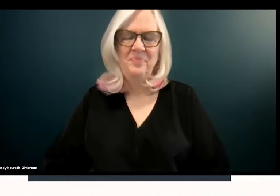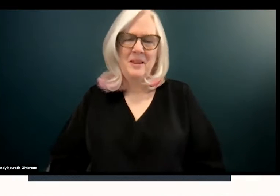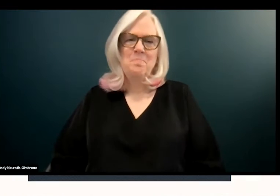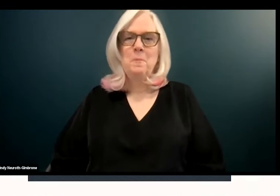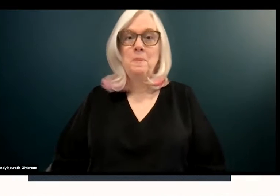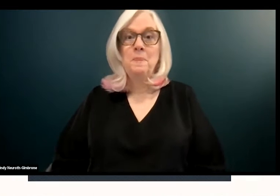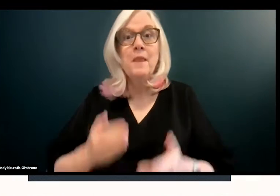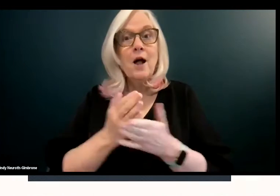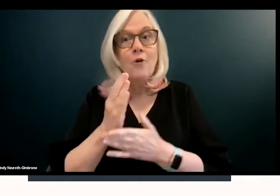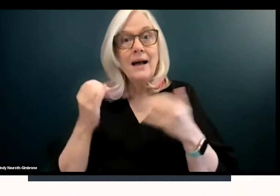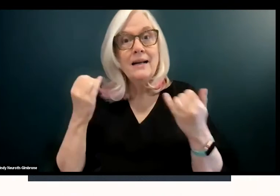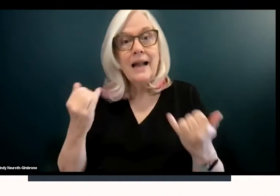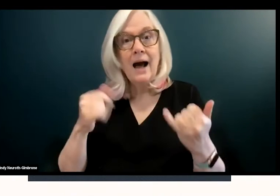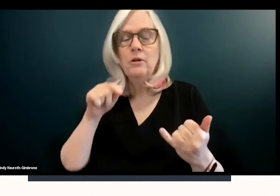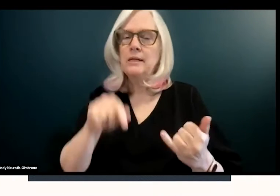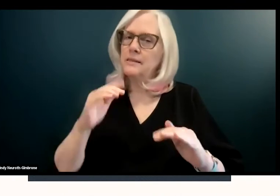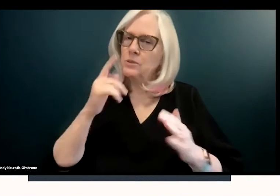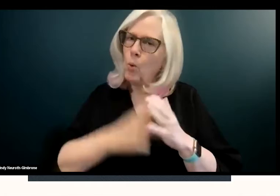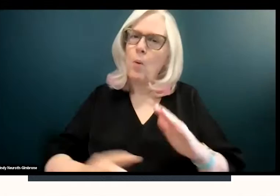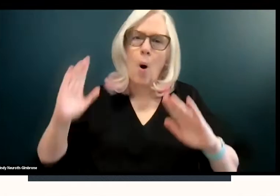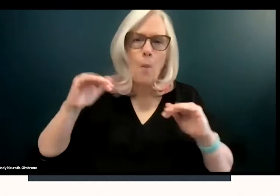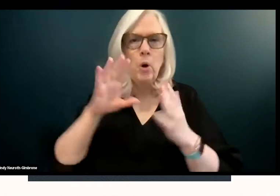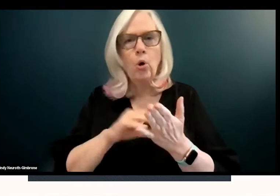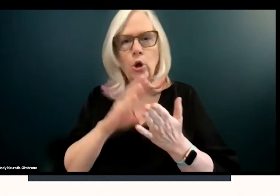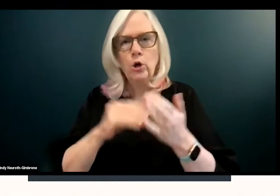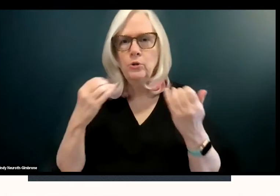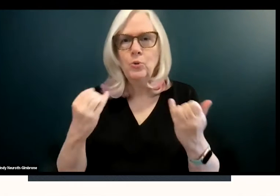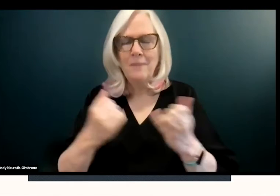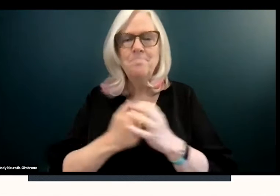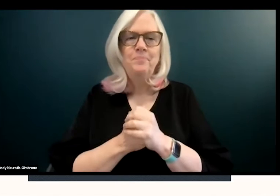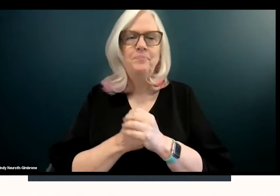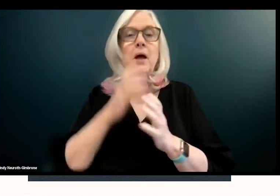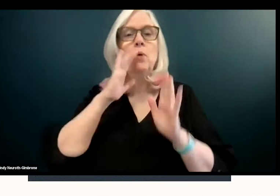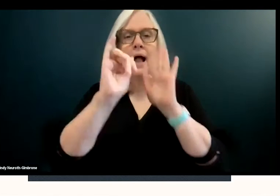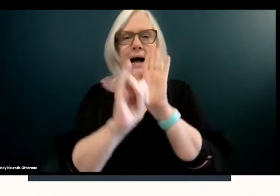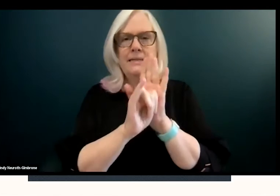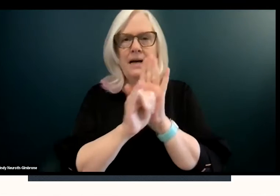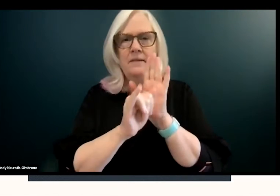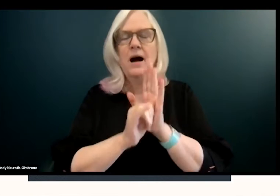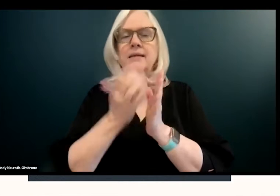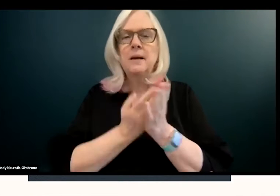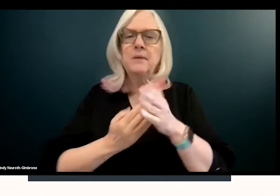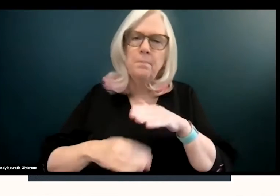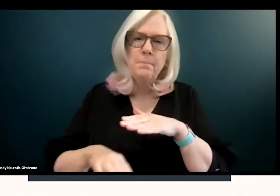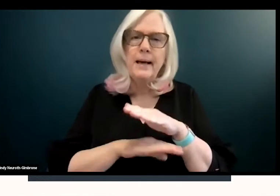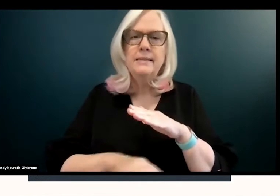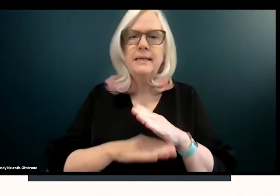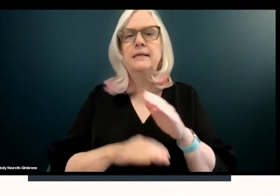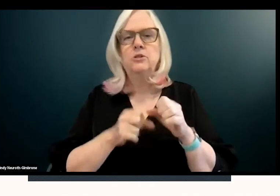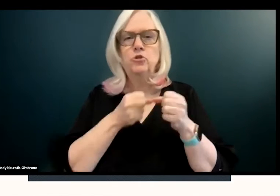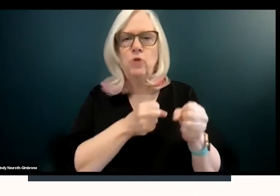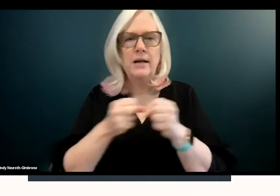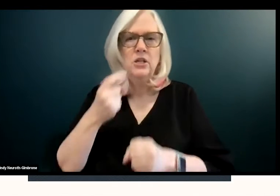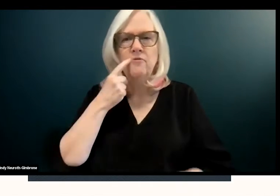All right, so this is what we hope you learn today. We will be identifying some of the basic strategies for UDL, which